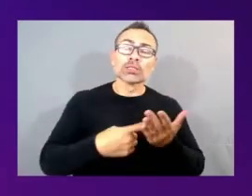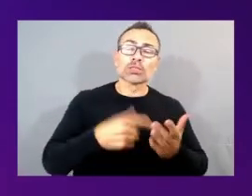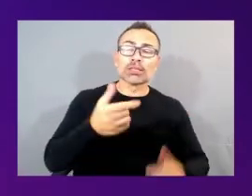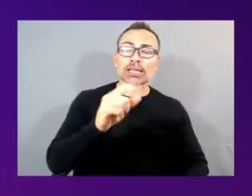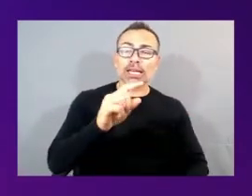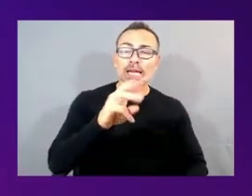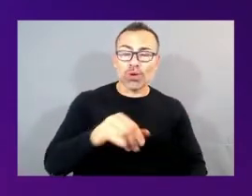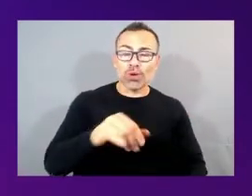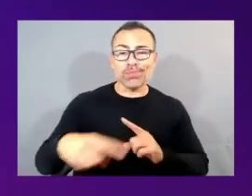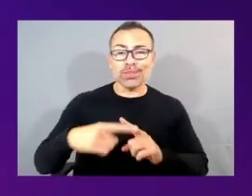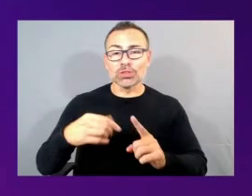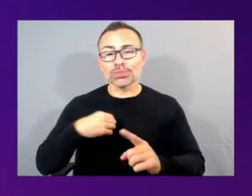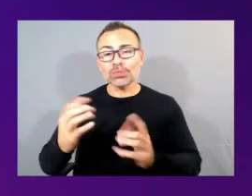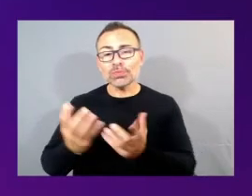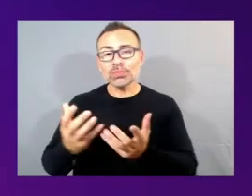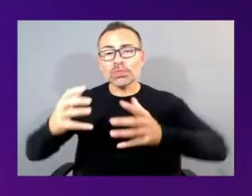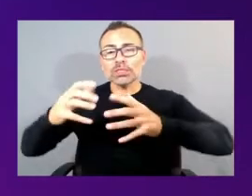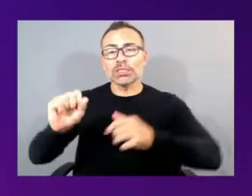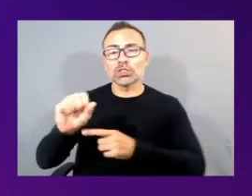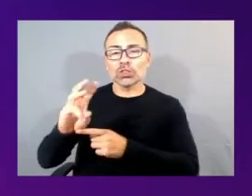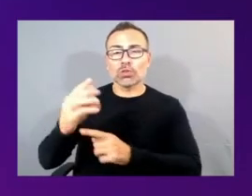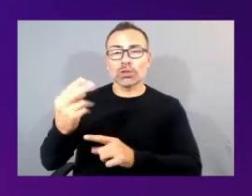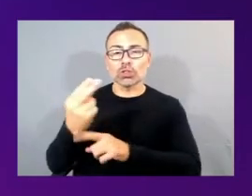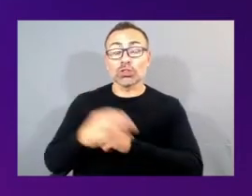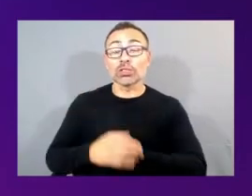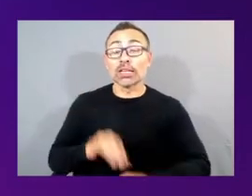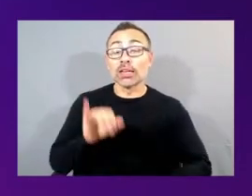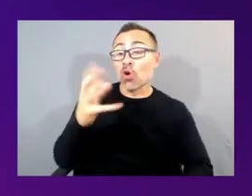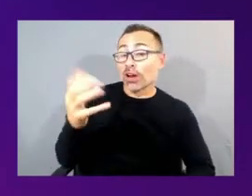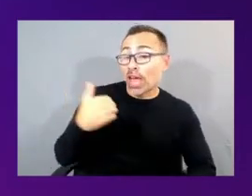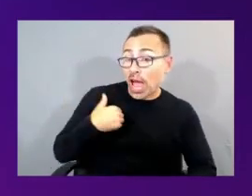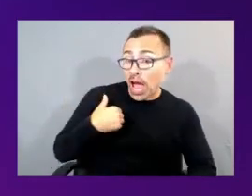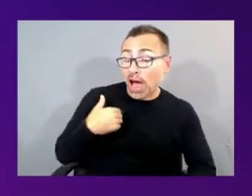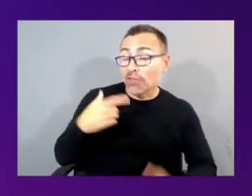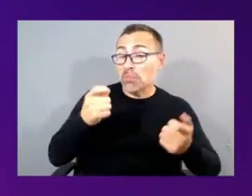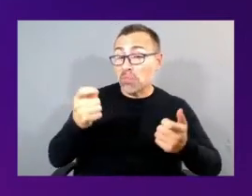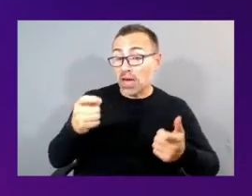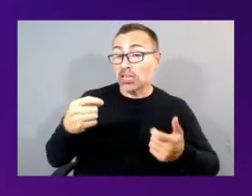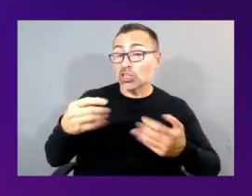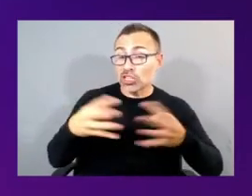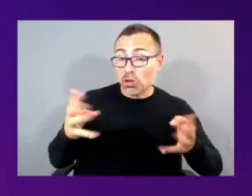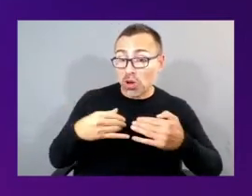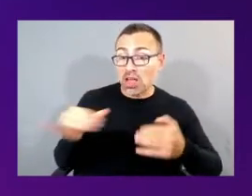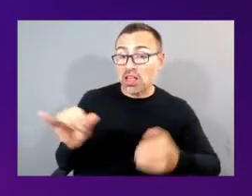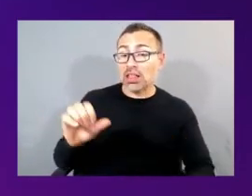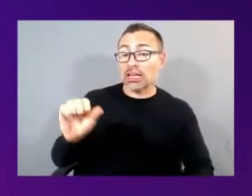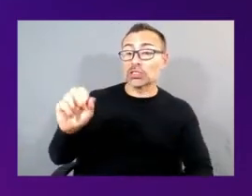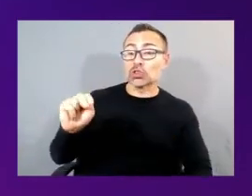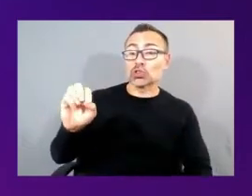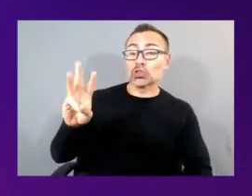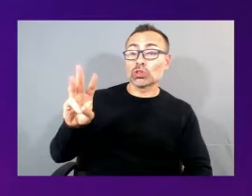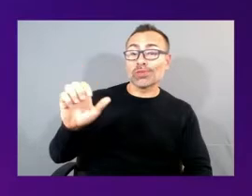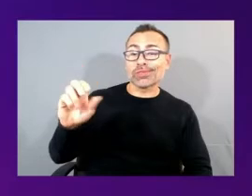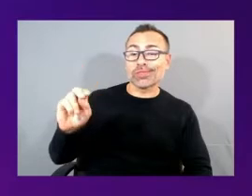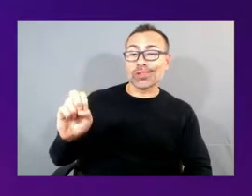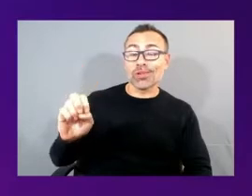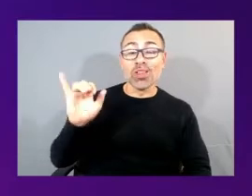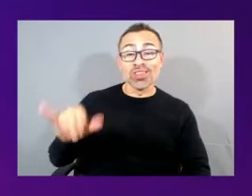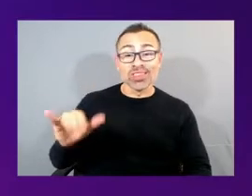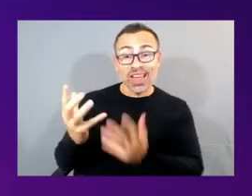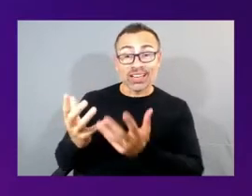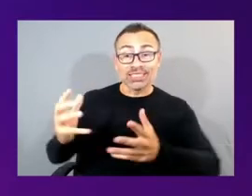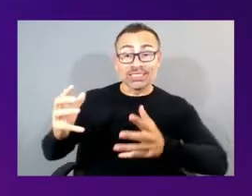customers who already have a managed gateway, like Snowcone, for instance. And that container can simply be installed on any Snow